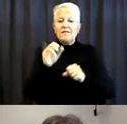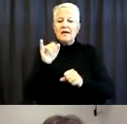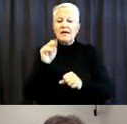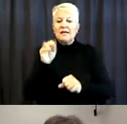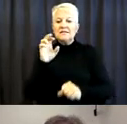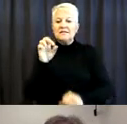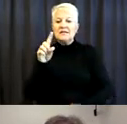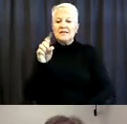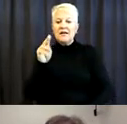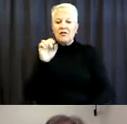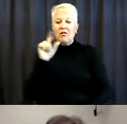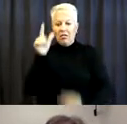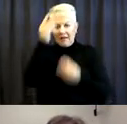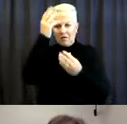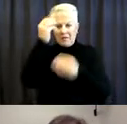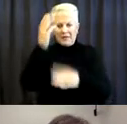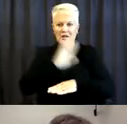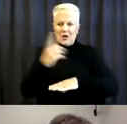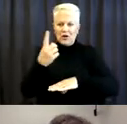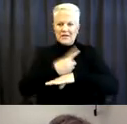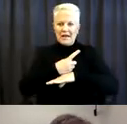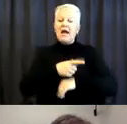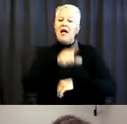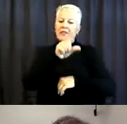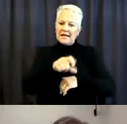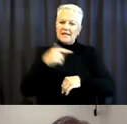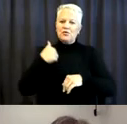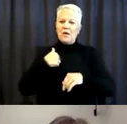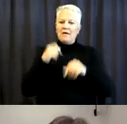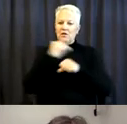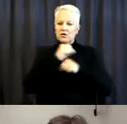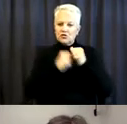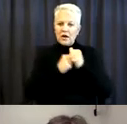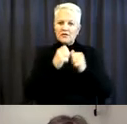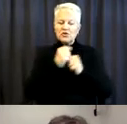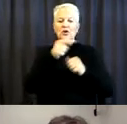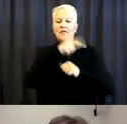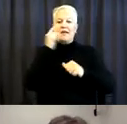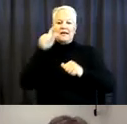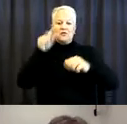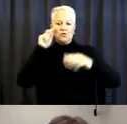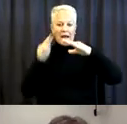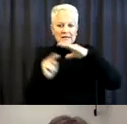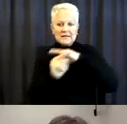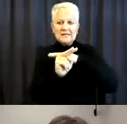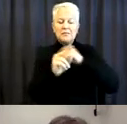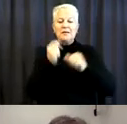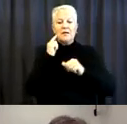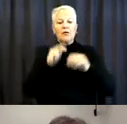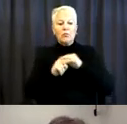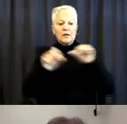day and need to have that structure, that anticipation, that